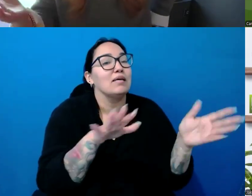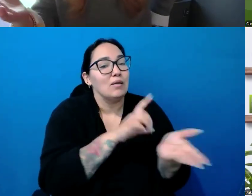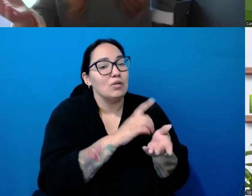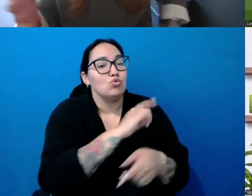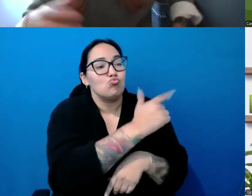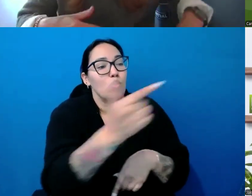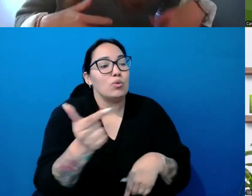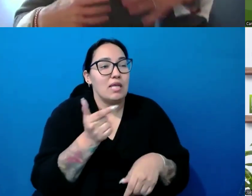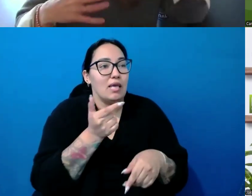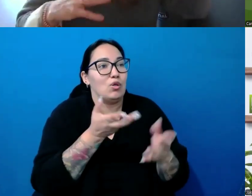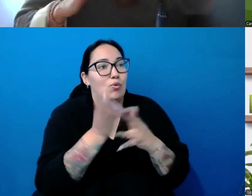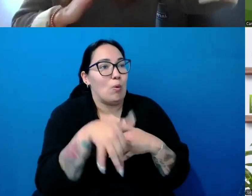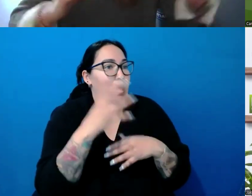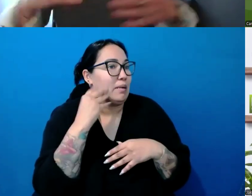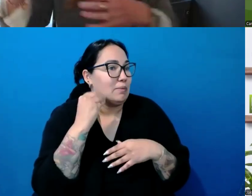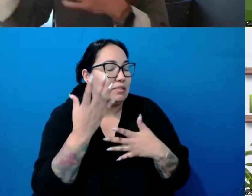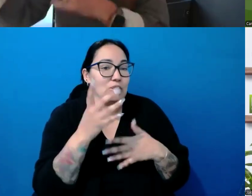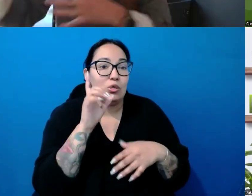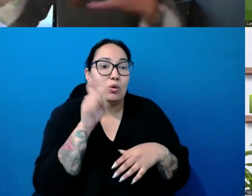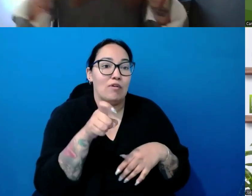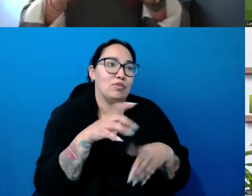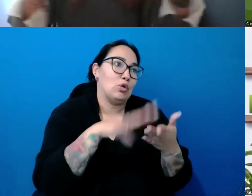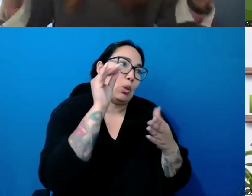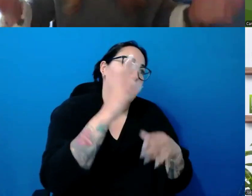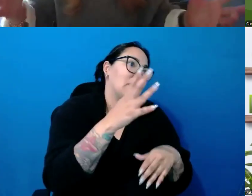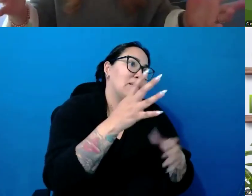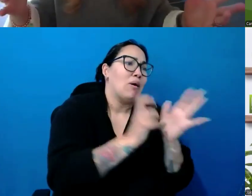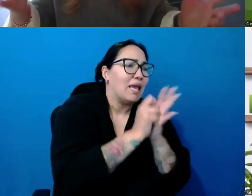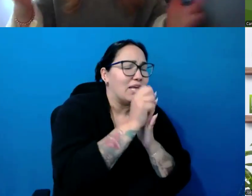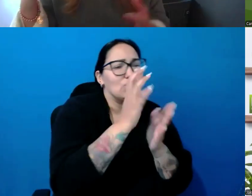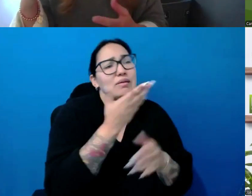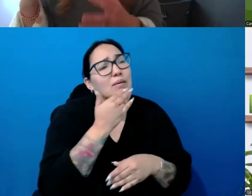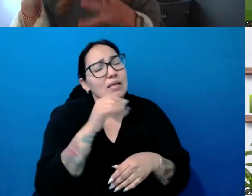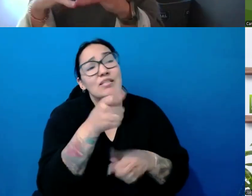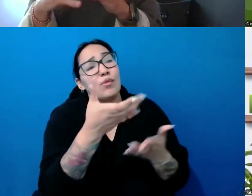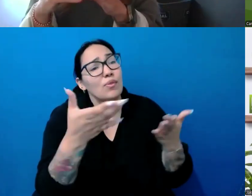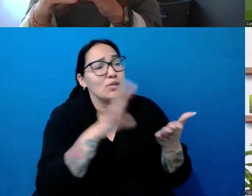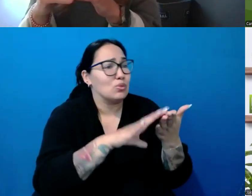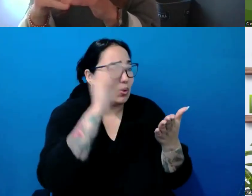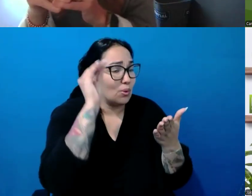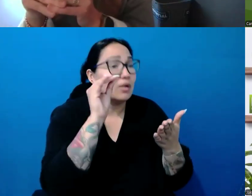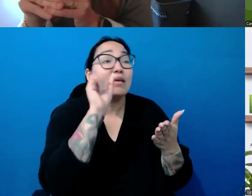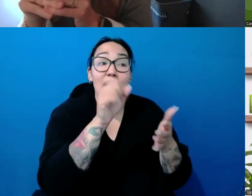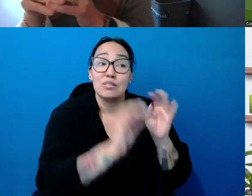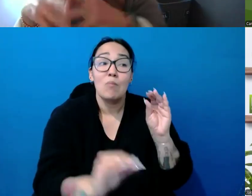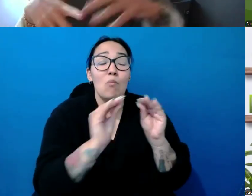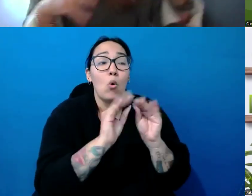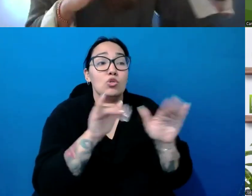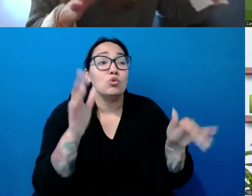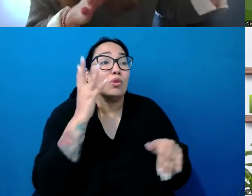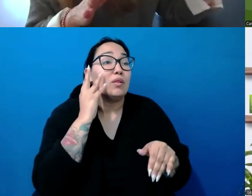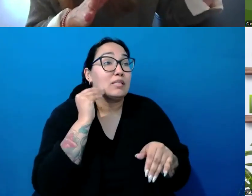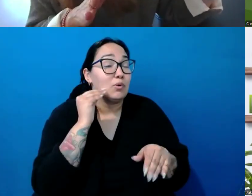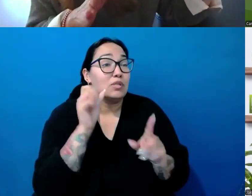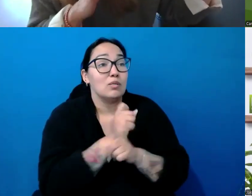like that. You have to learn cancer and diabetes. You have so many things to learn, even though more children will experience abuse than